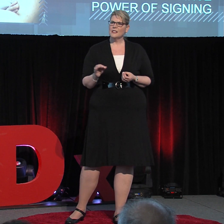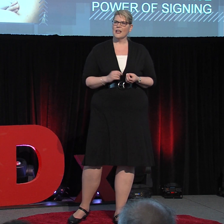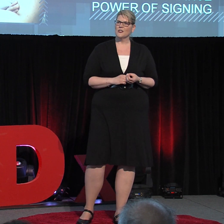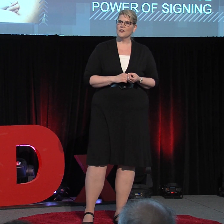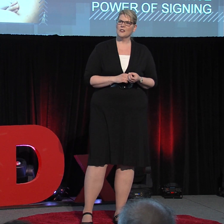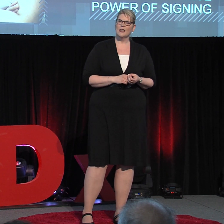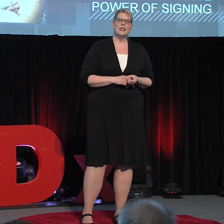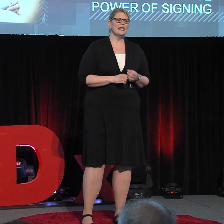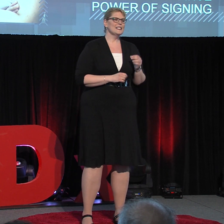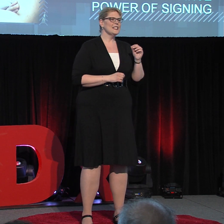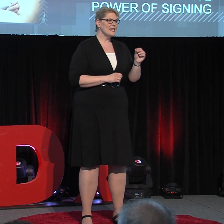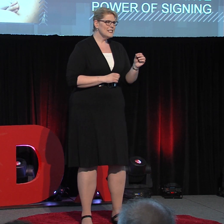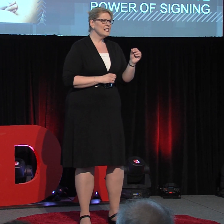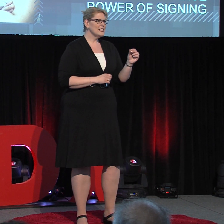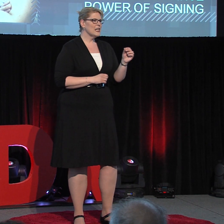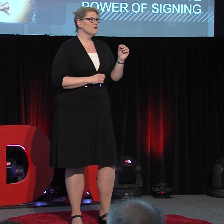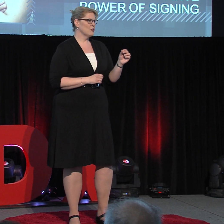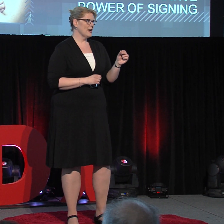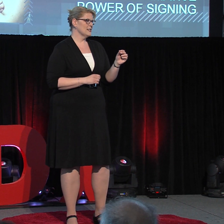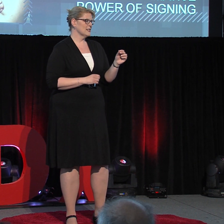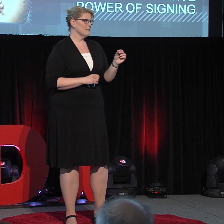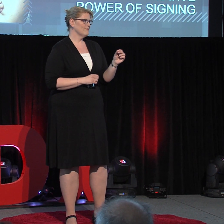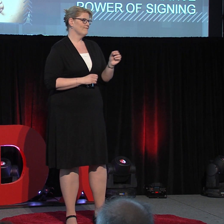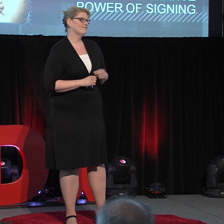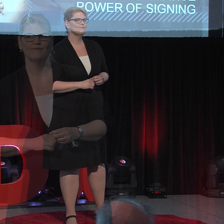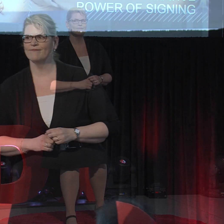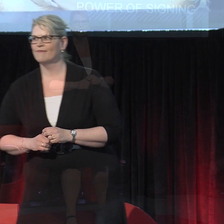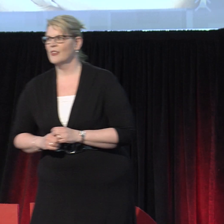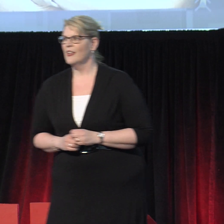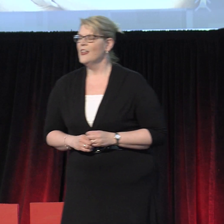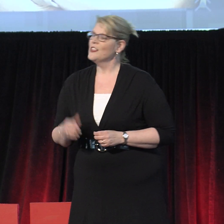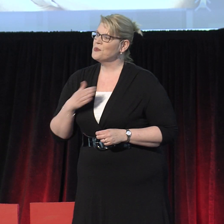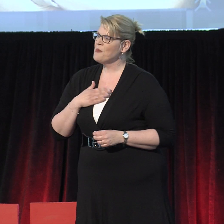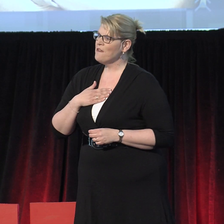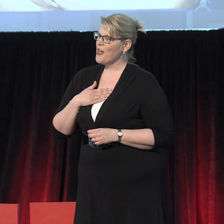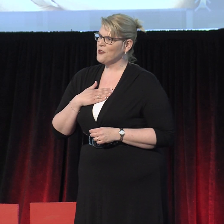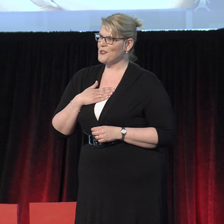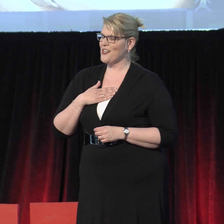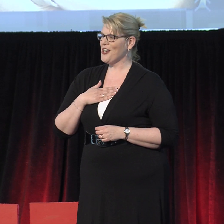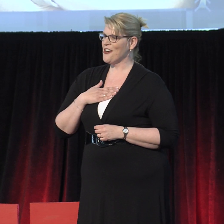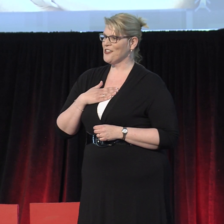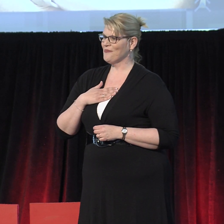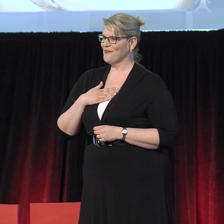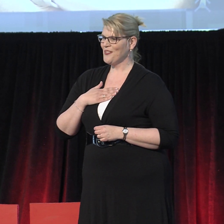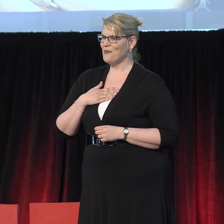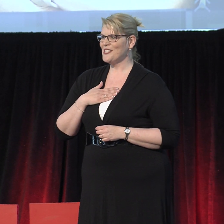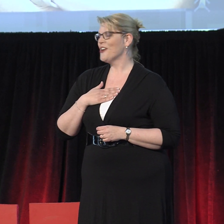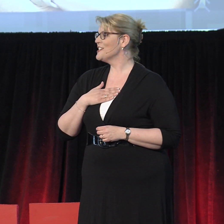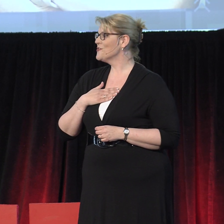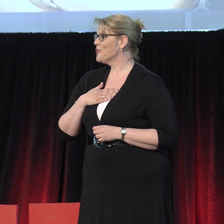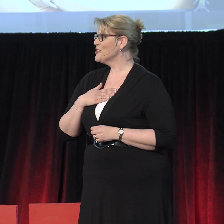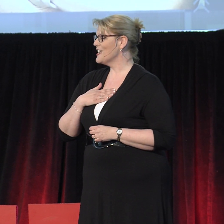get these answers is easily taken for granted. This was my five-year-old son, Carter,